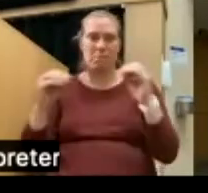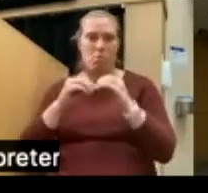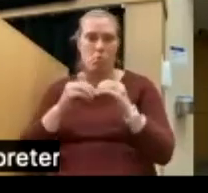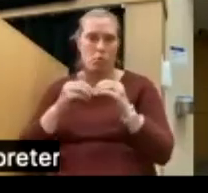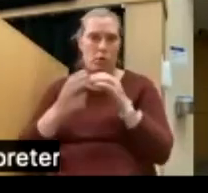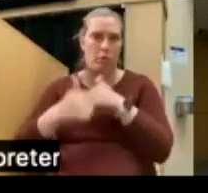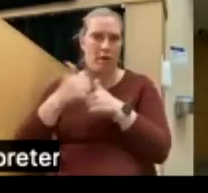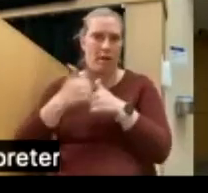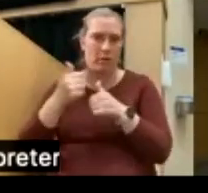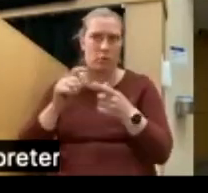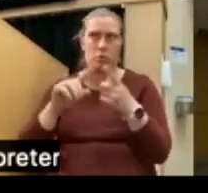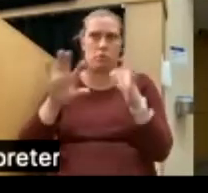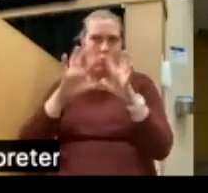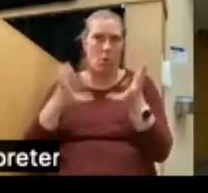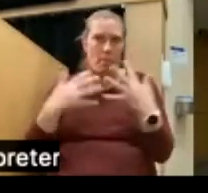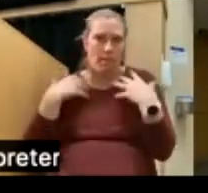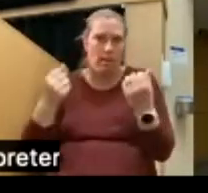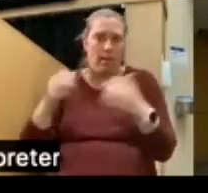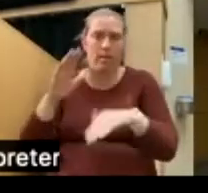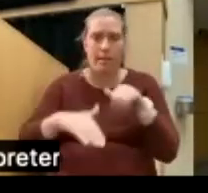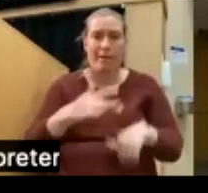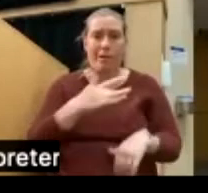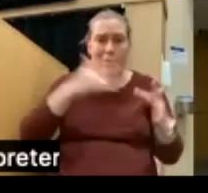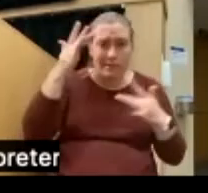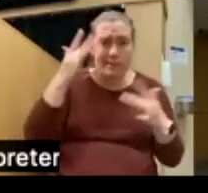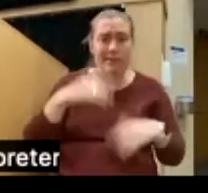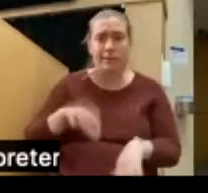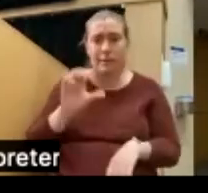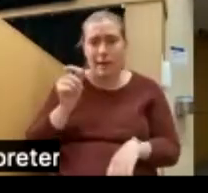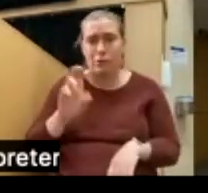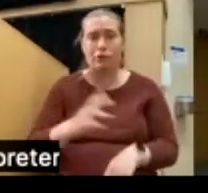heart disease, cancer, and diabetes.